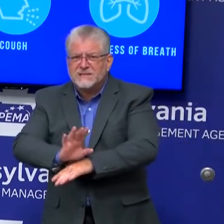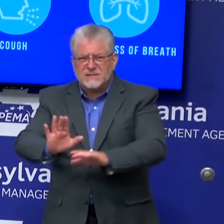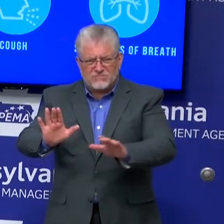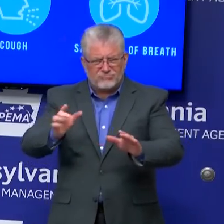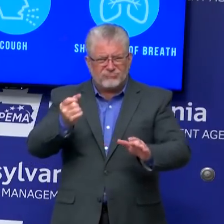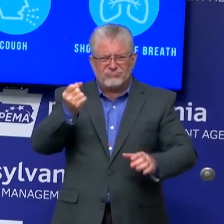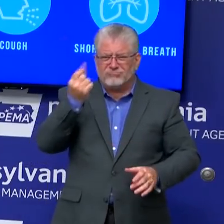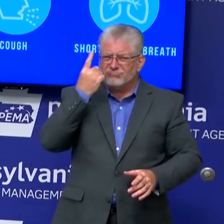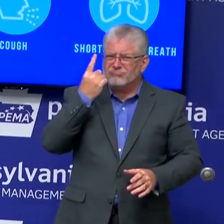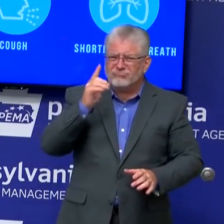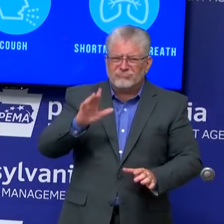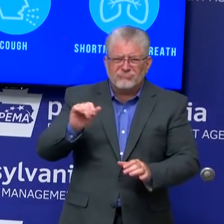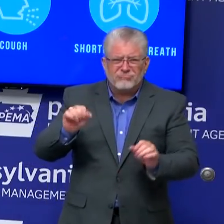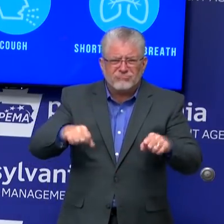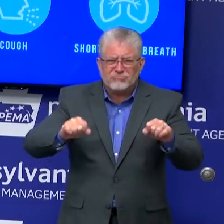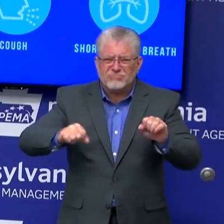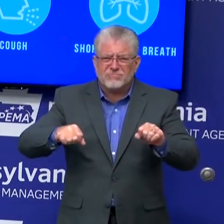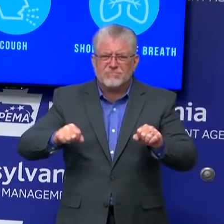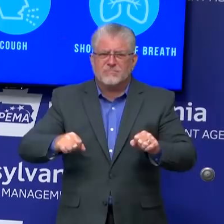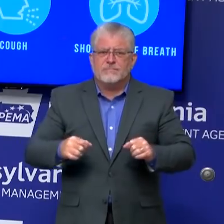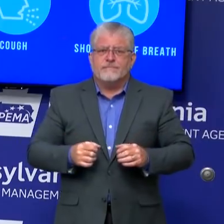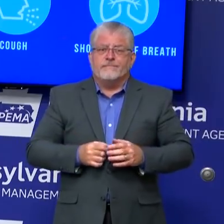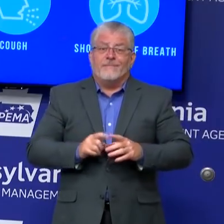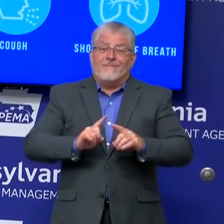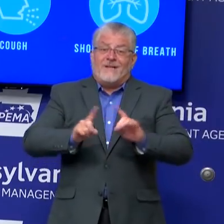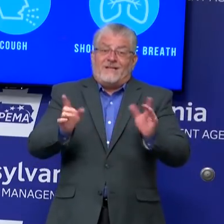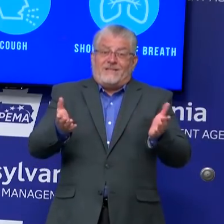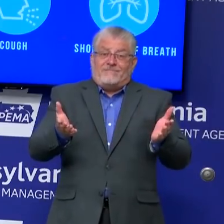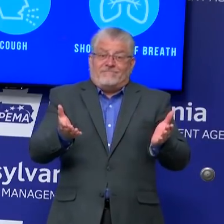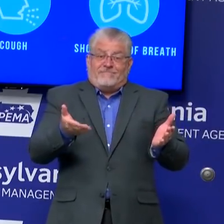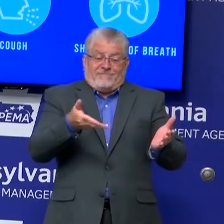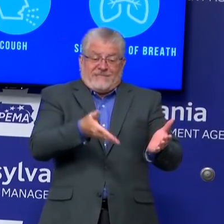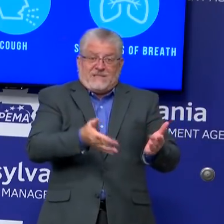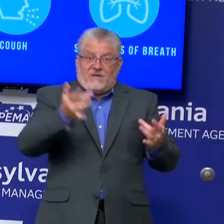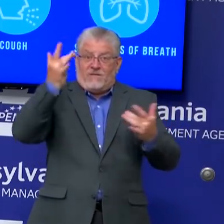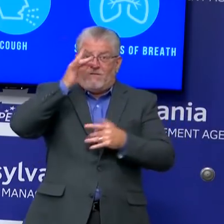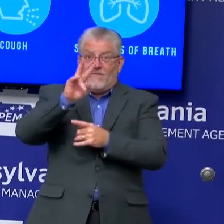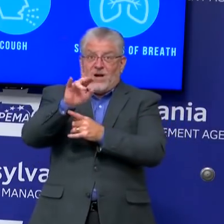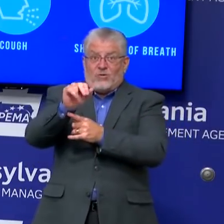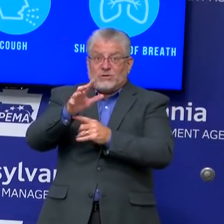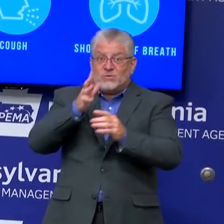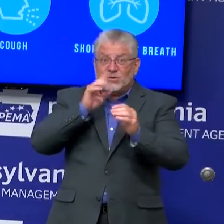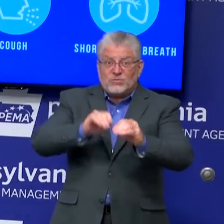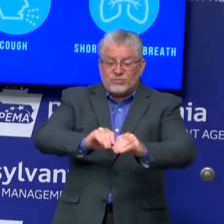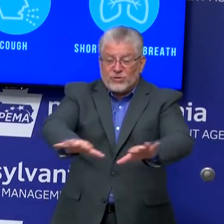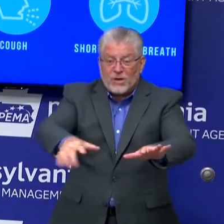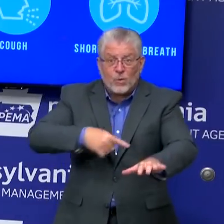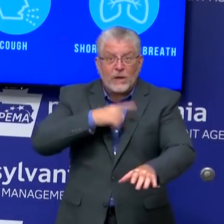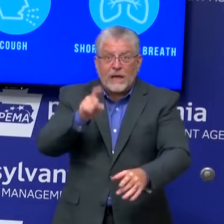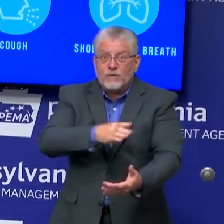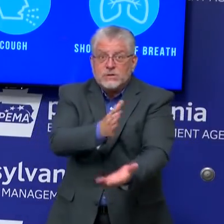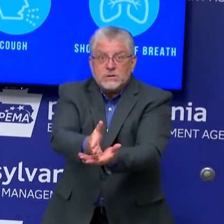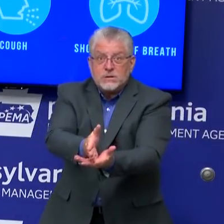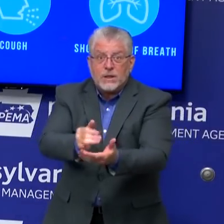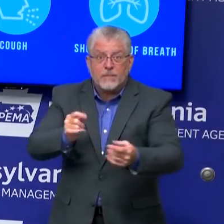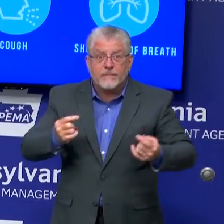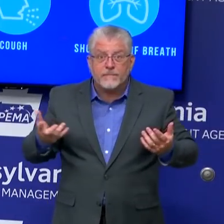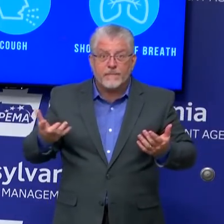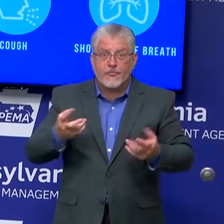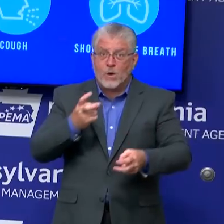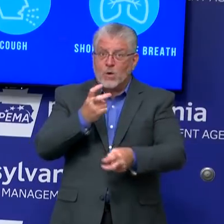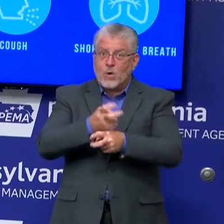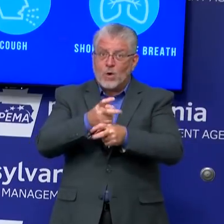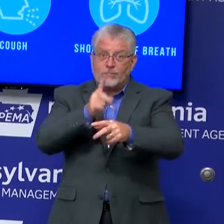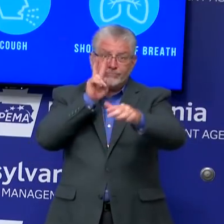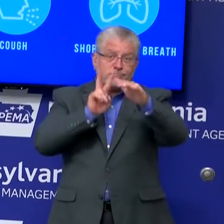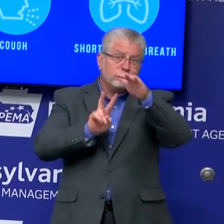that. But this is where the virus is spreading now, and this is where we have to take action. It's hard for me to predict what we're going to do in the future.